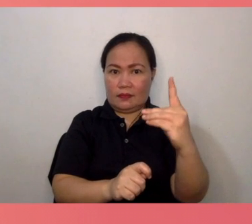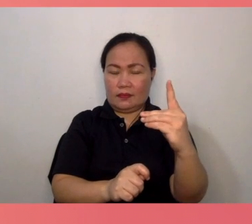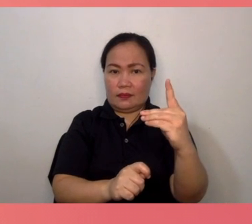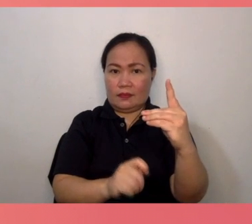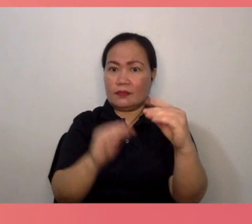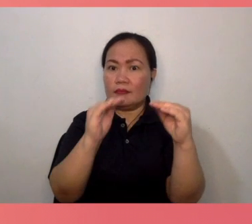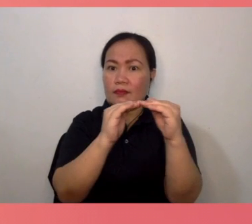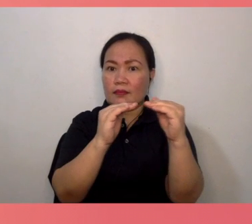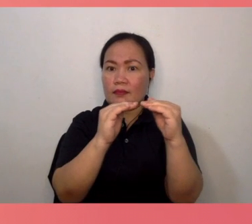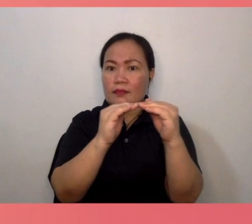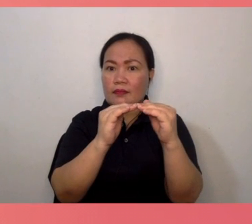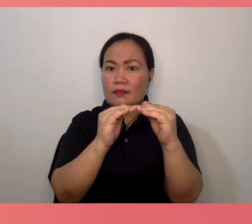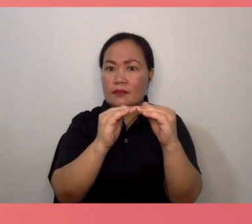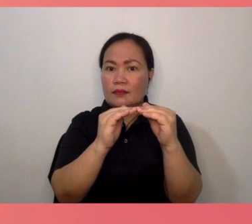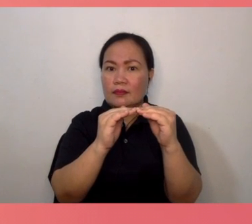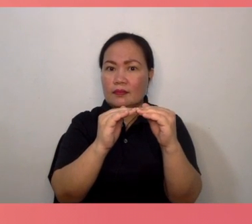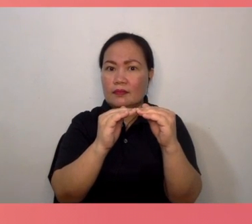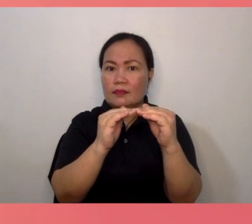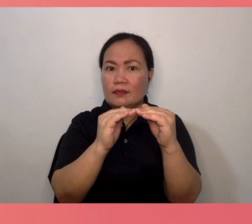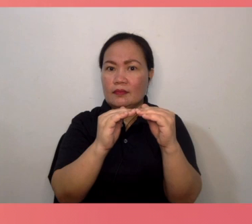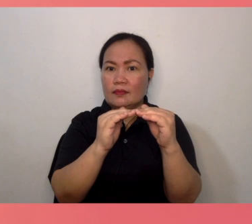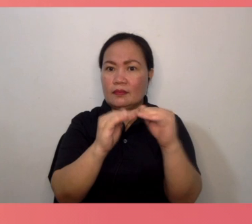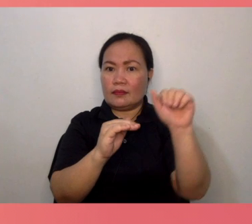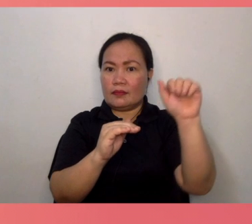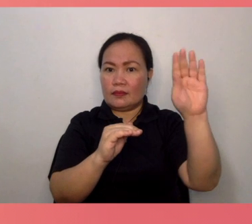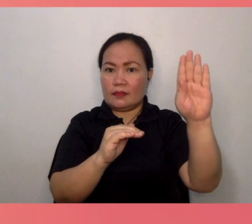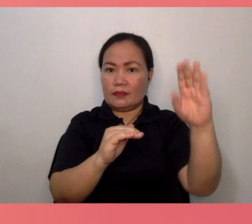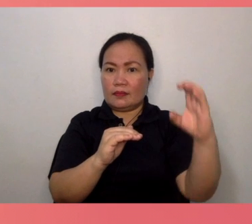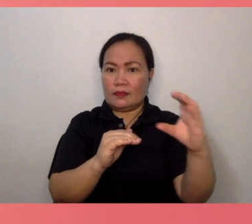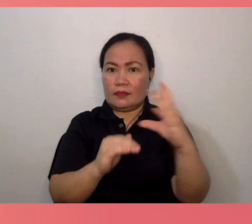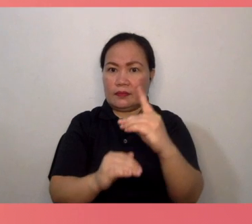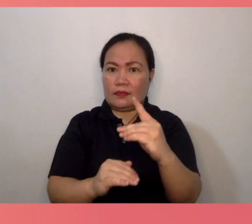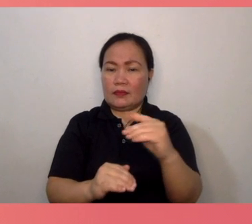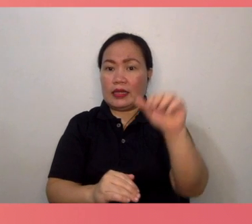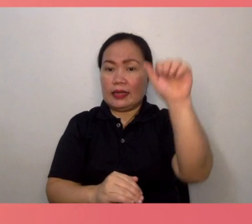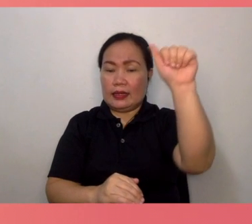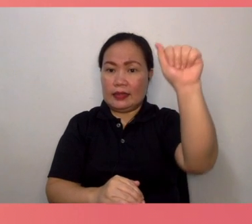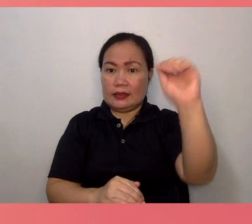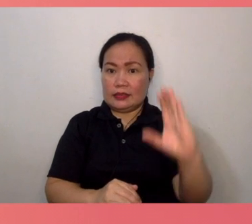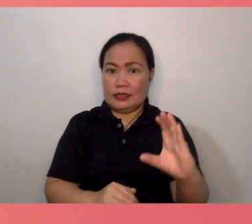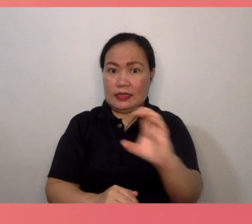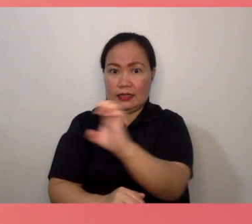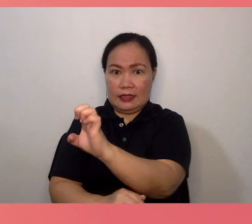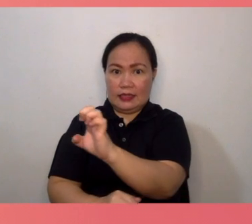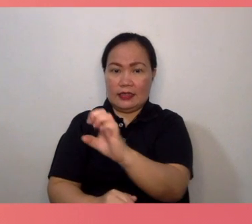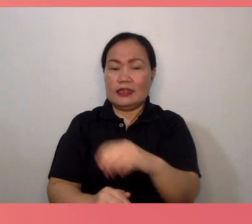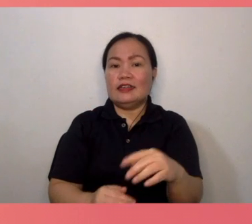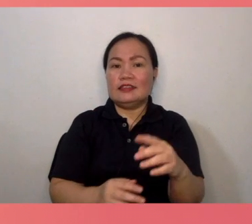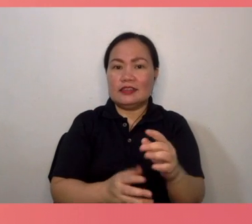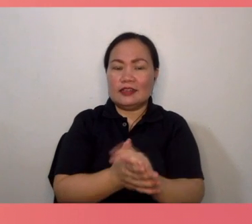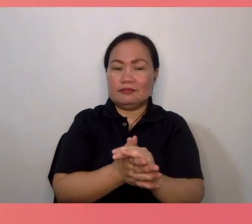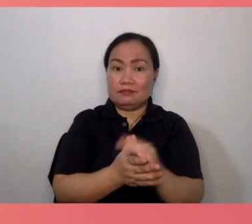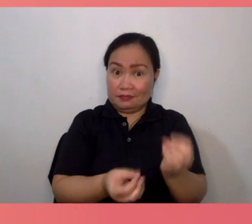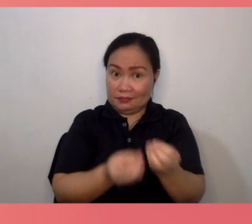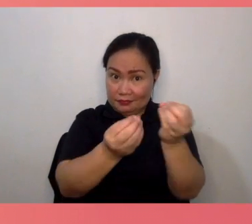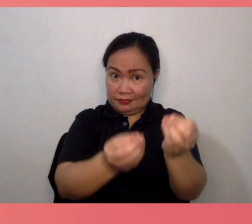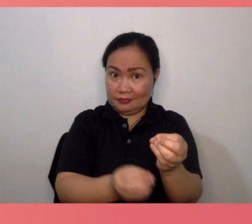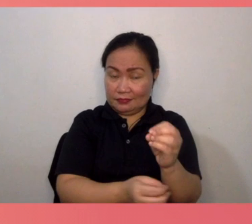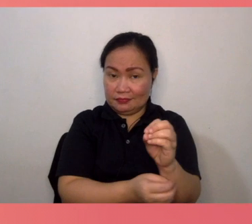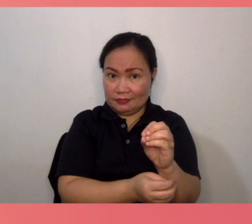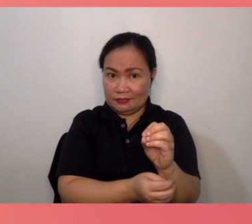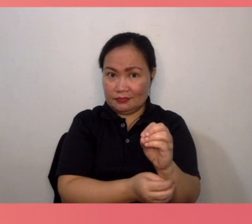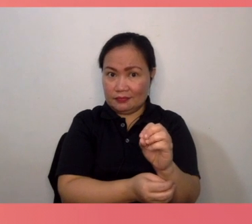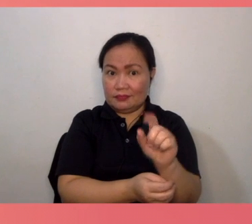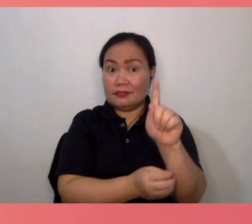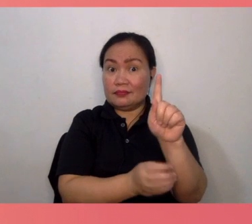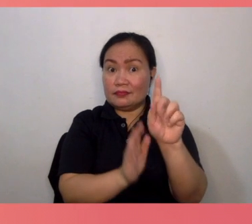BCD is similar to triangle ACE. So, giving you 30 seconds or